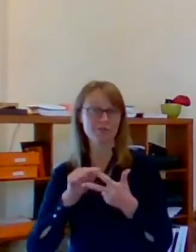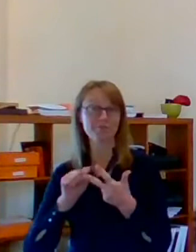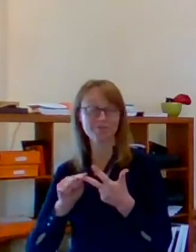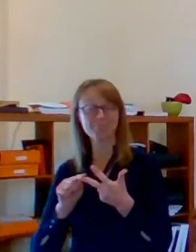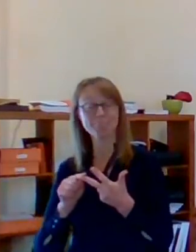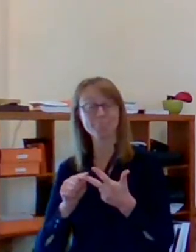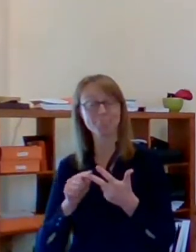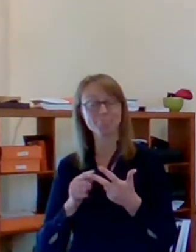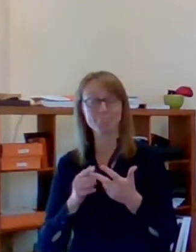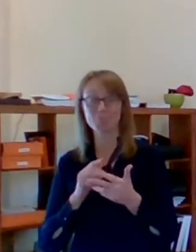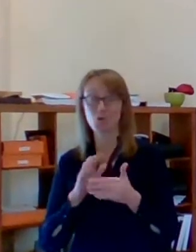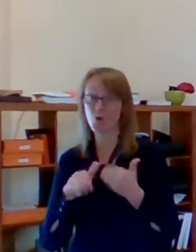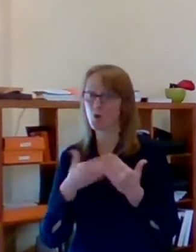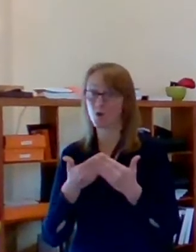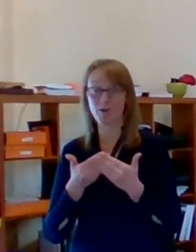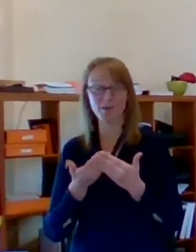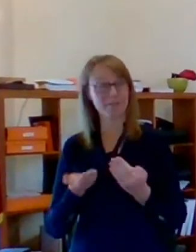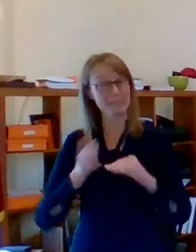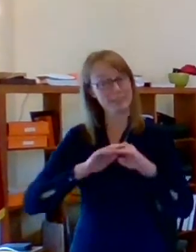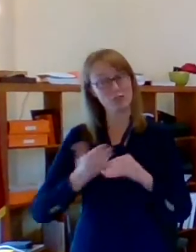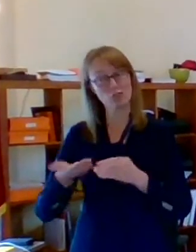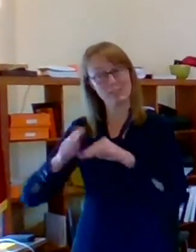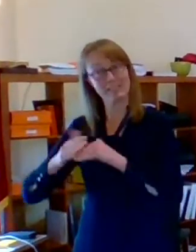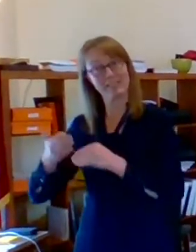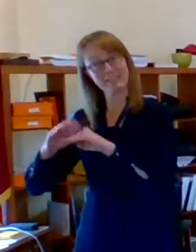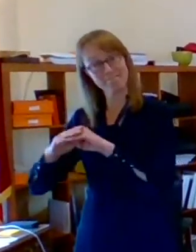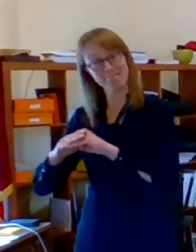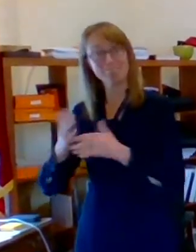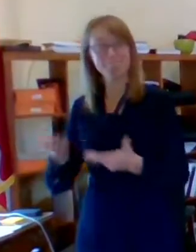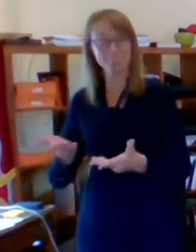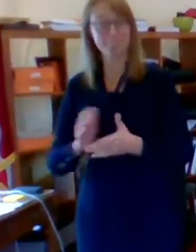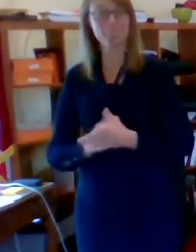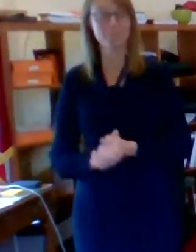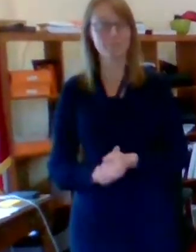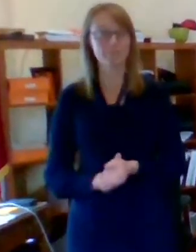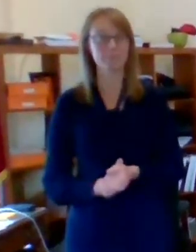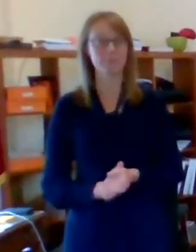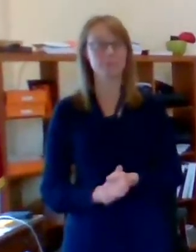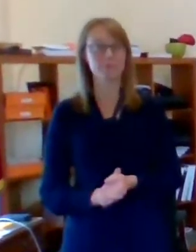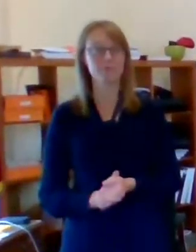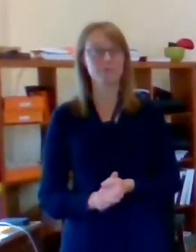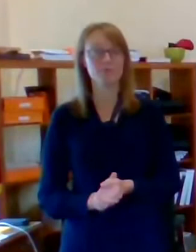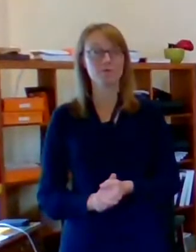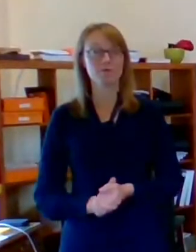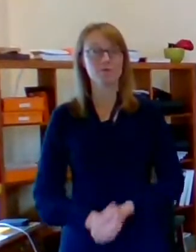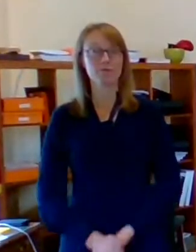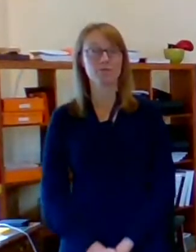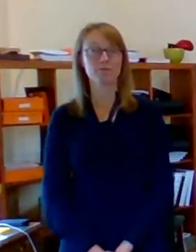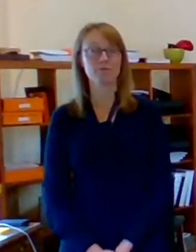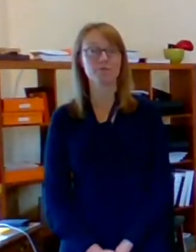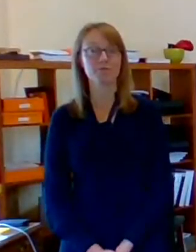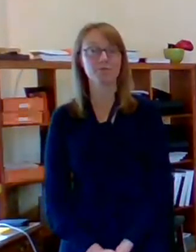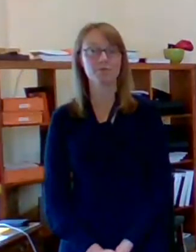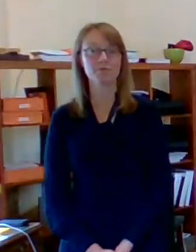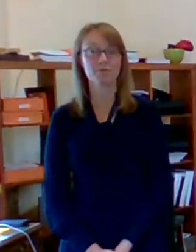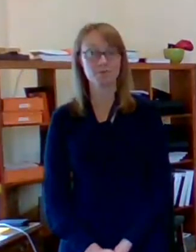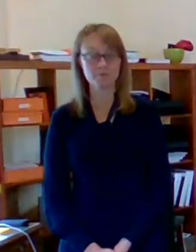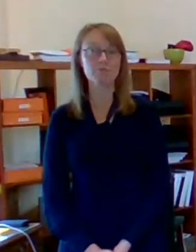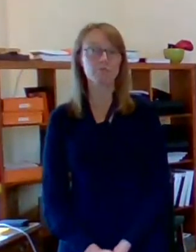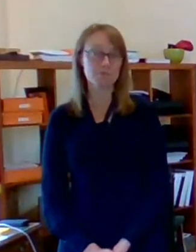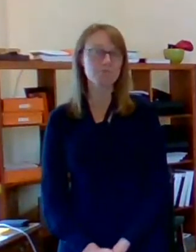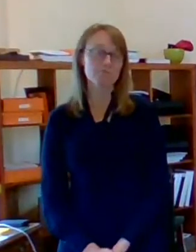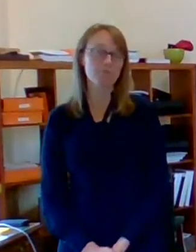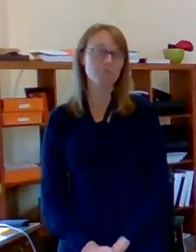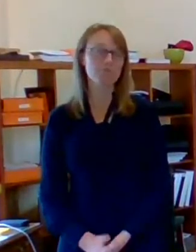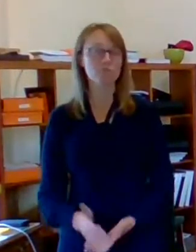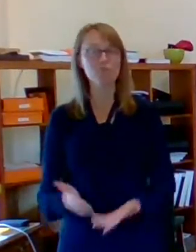have increased, and I think that's to be expected because